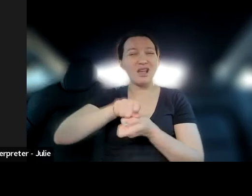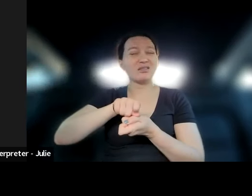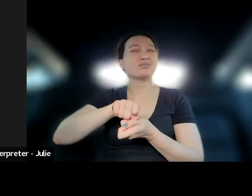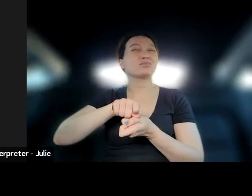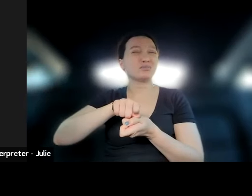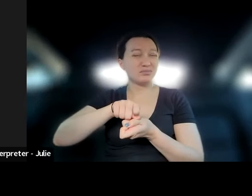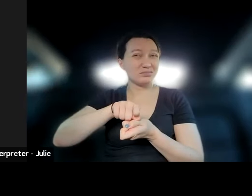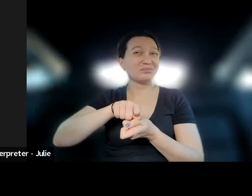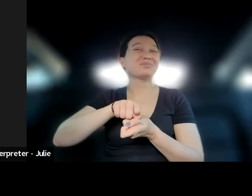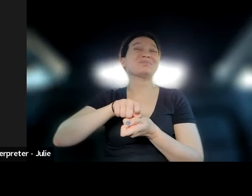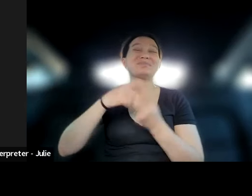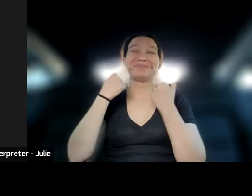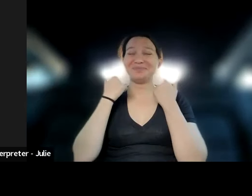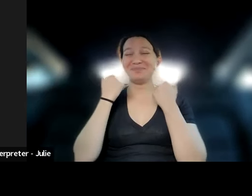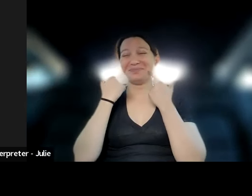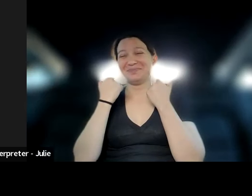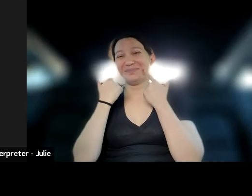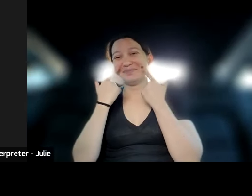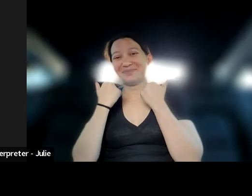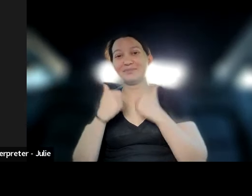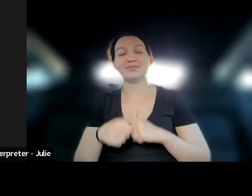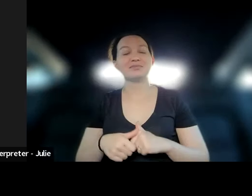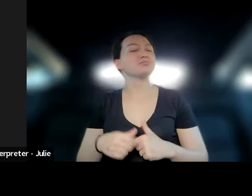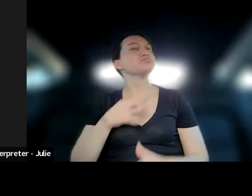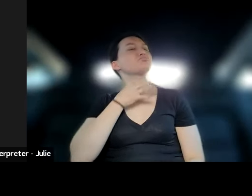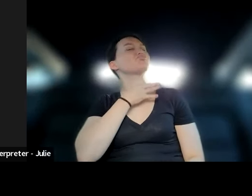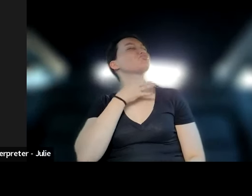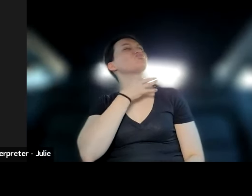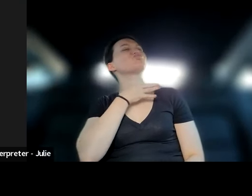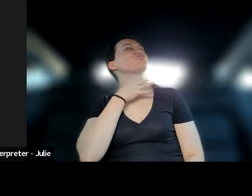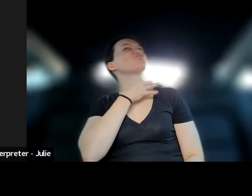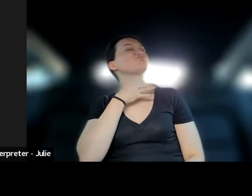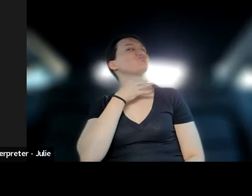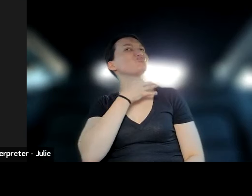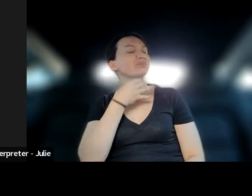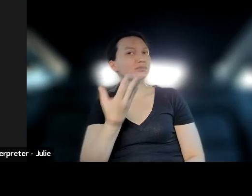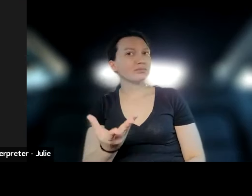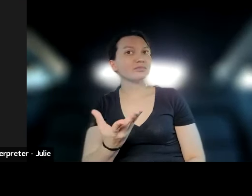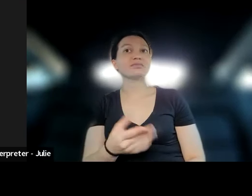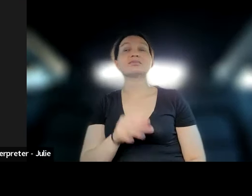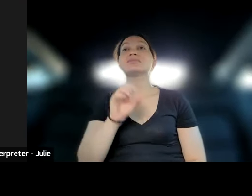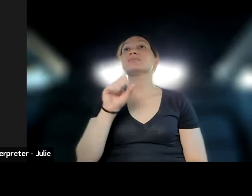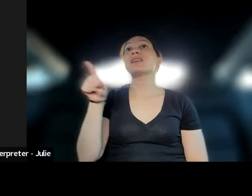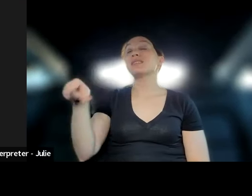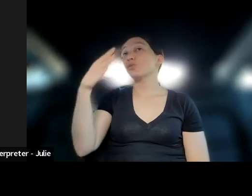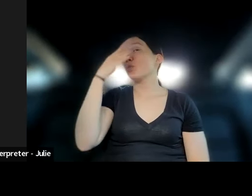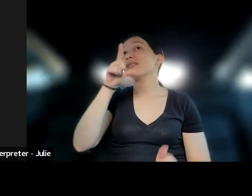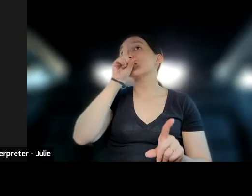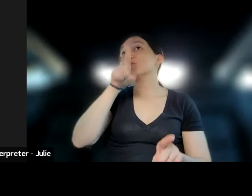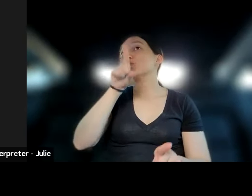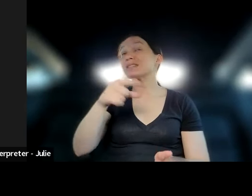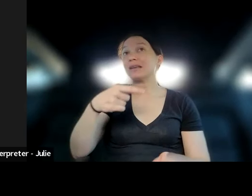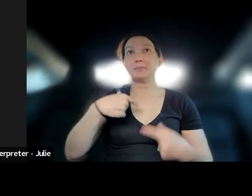Right? I'm curious. I'm just asking because Skip, they know the answer to that question, but I